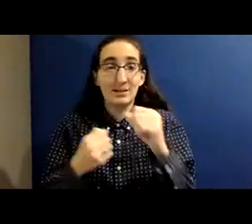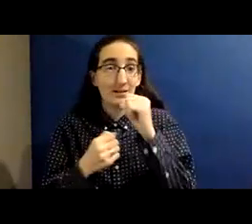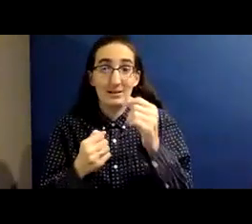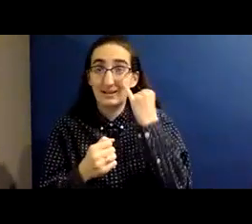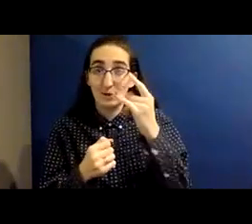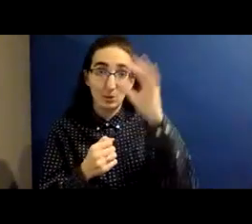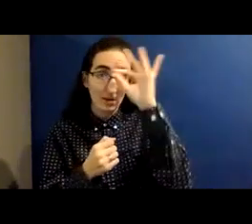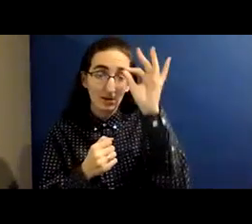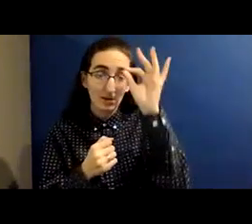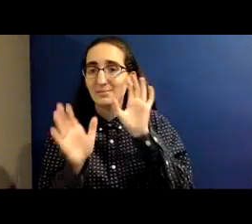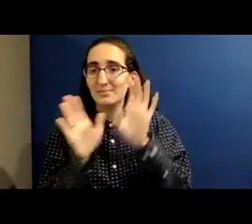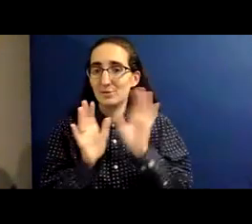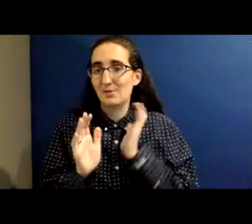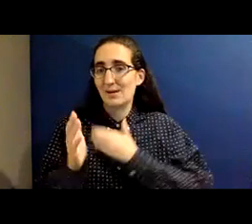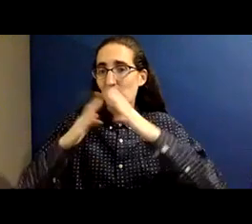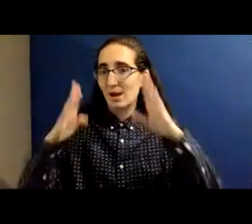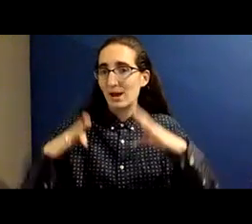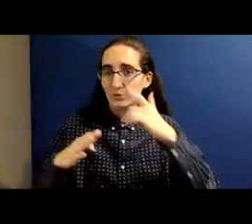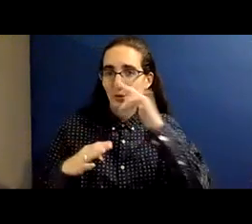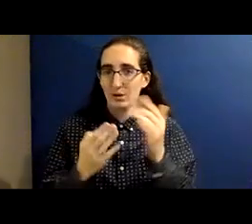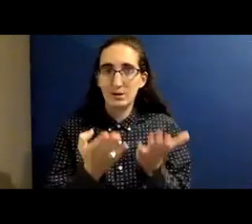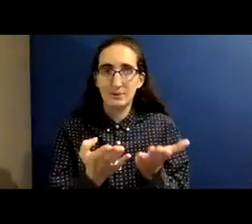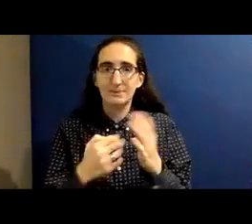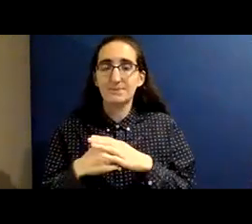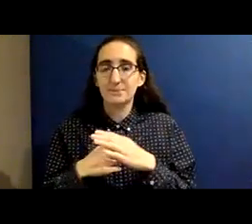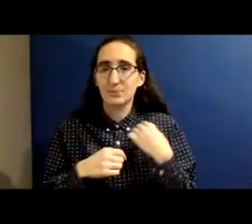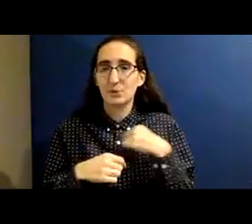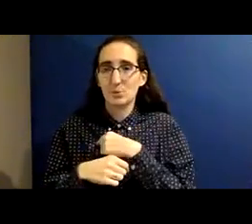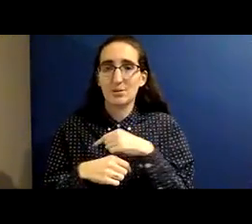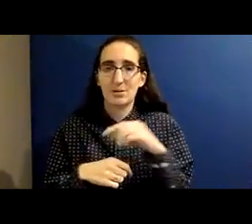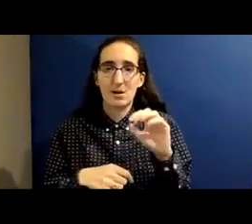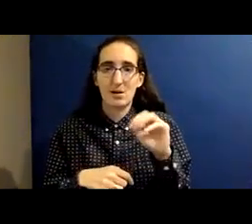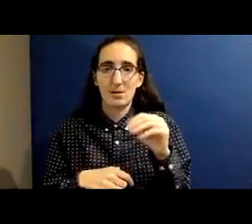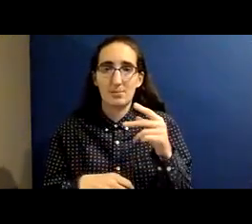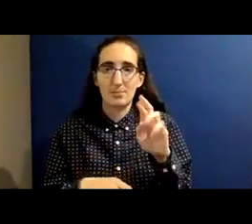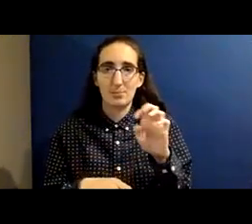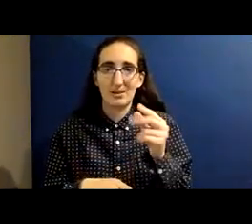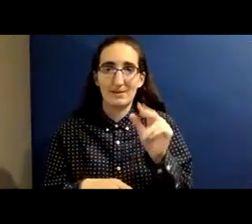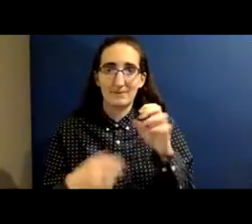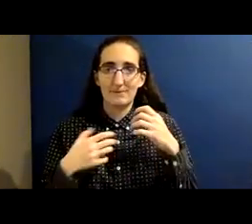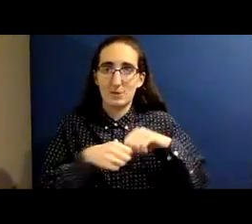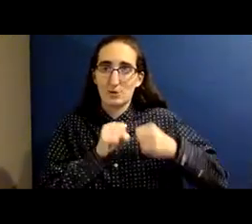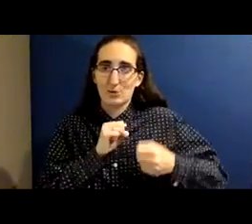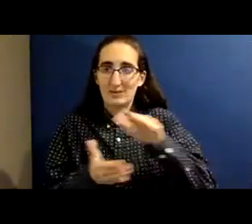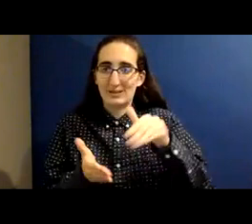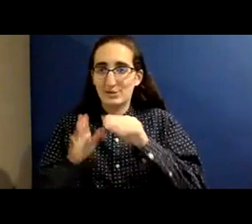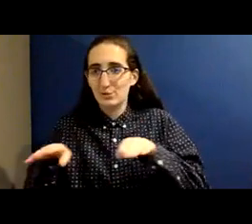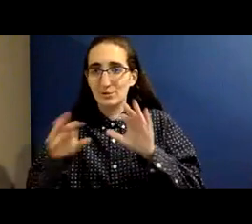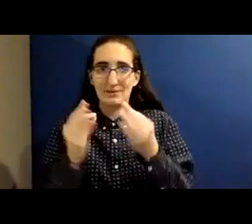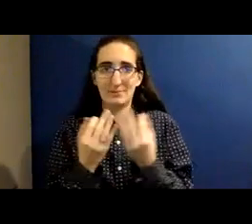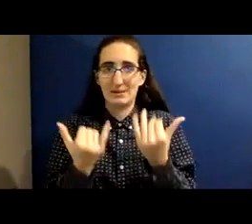a picture of our house there. We're a comprehensive grief center for grieving children and families. So we're currently located in